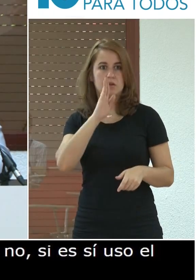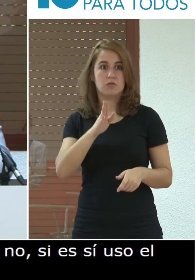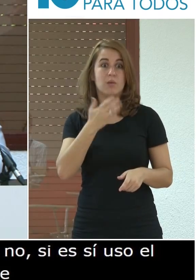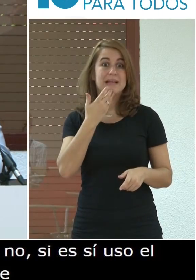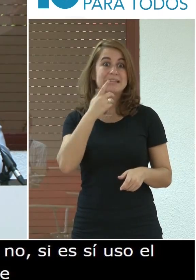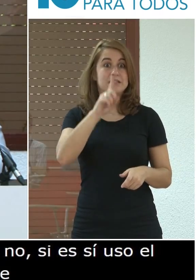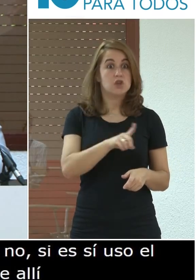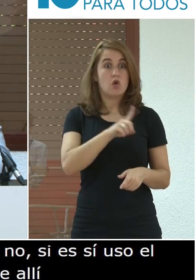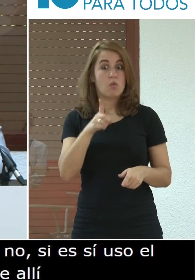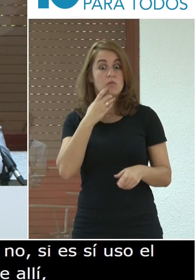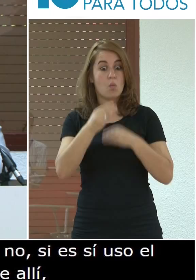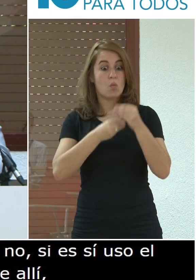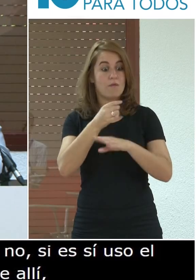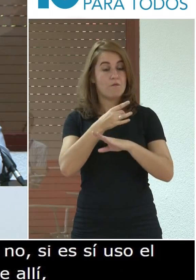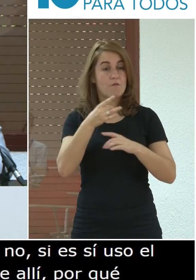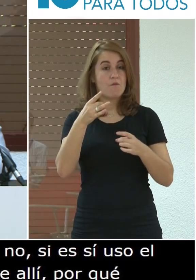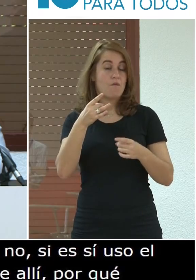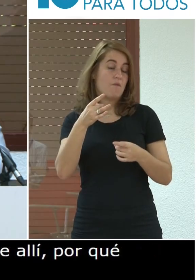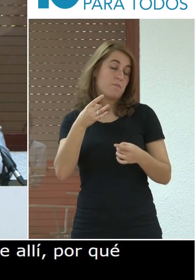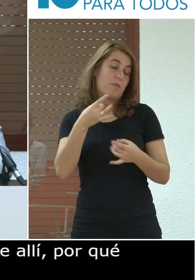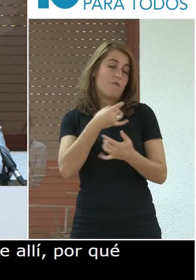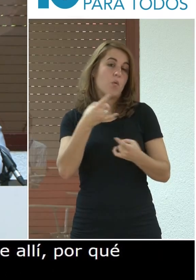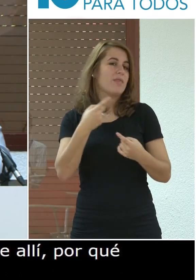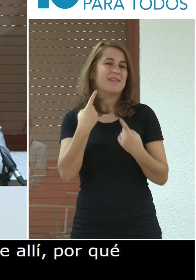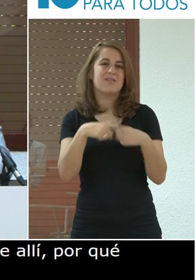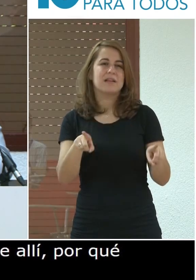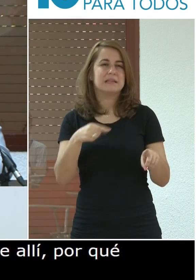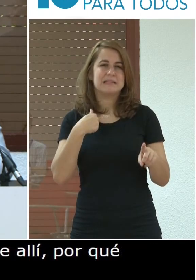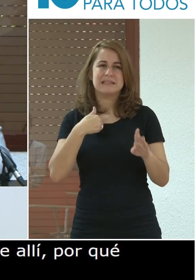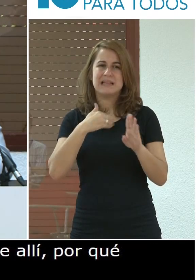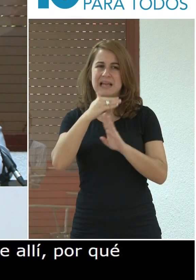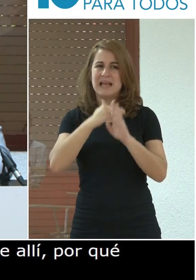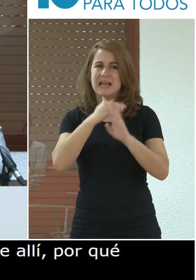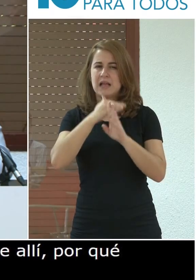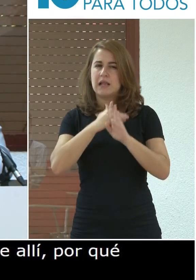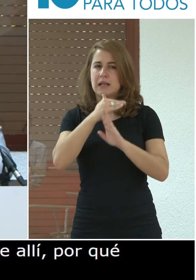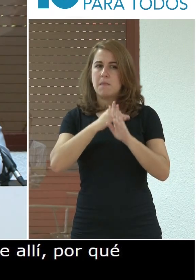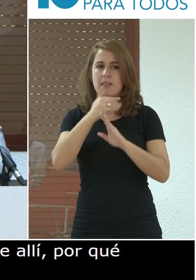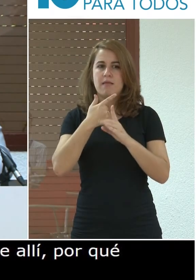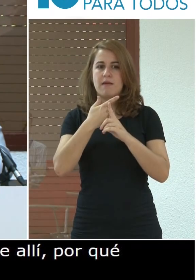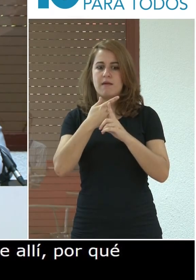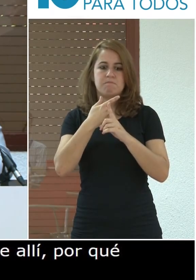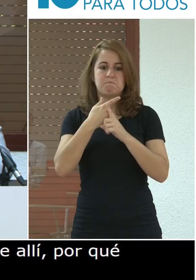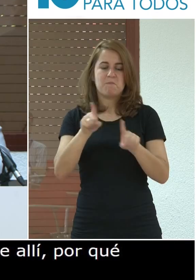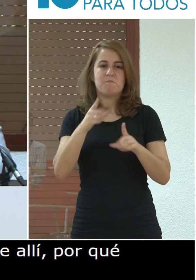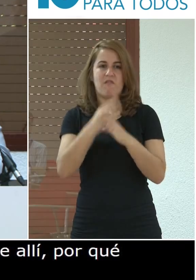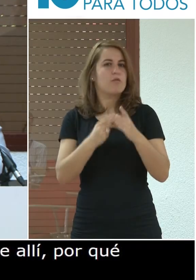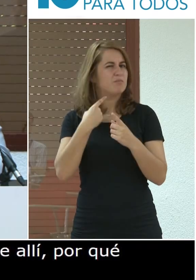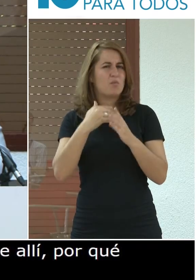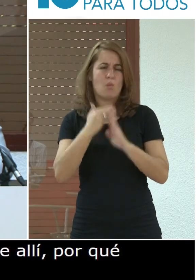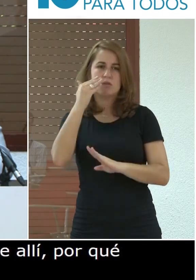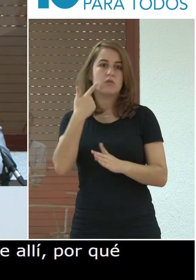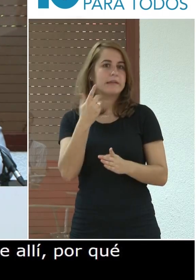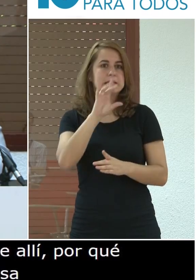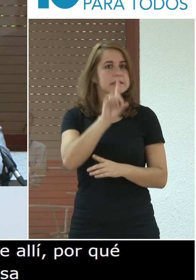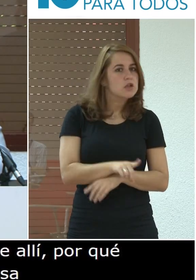Why? Why do we need to use this binary system, this yes or no? First of all,